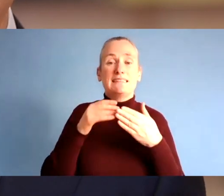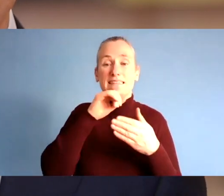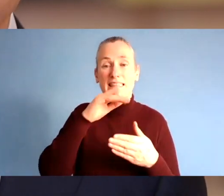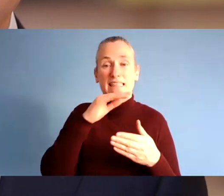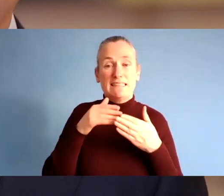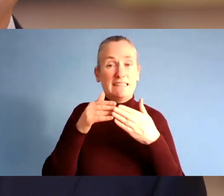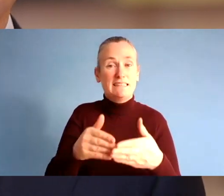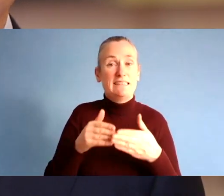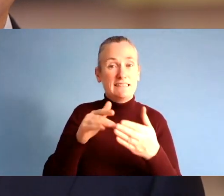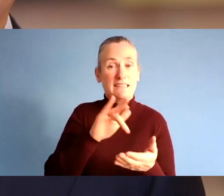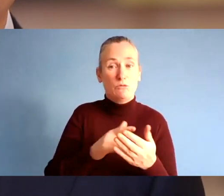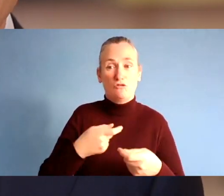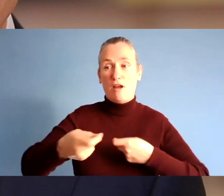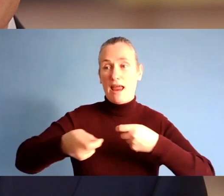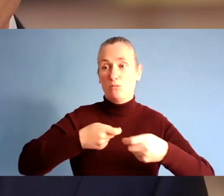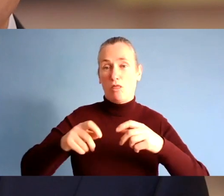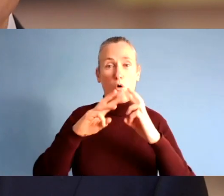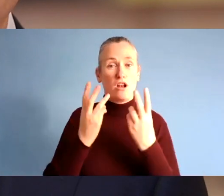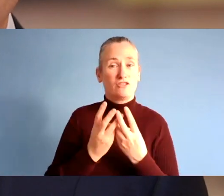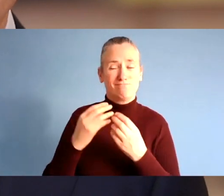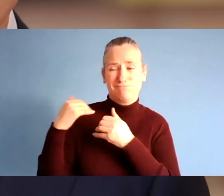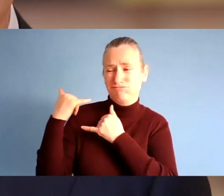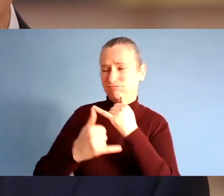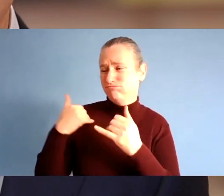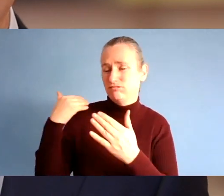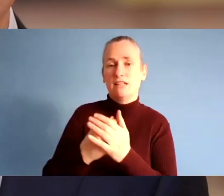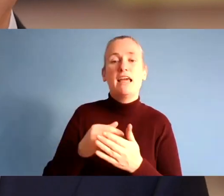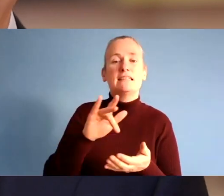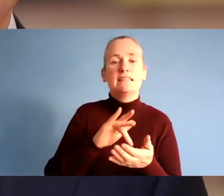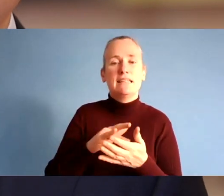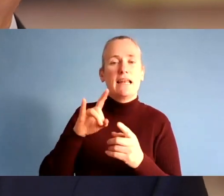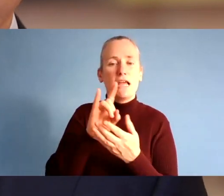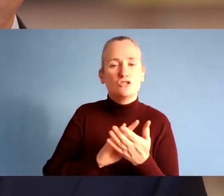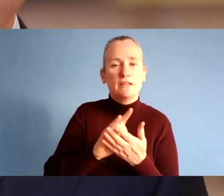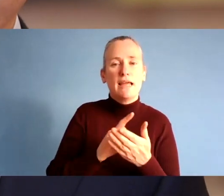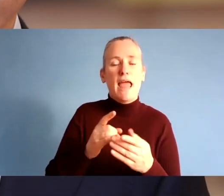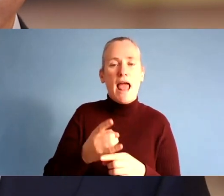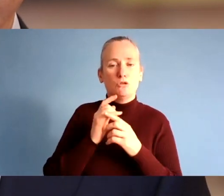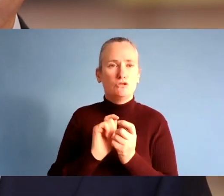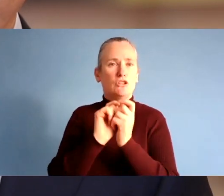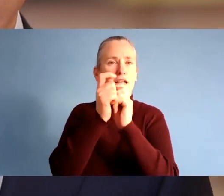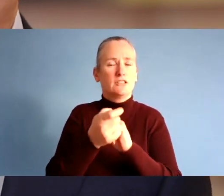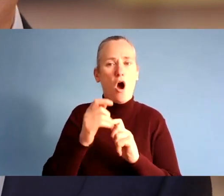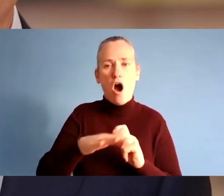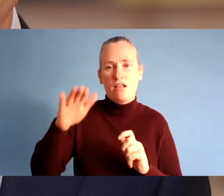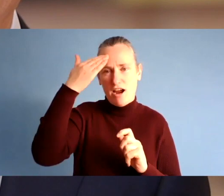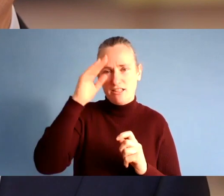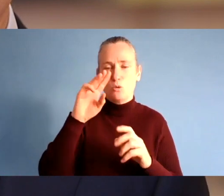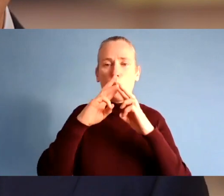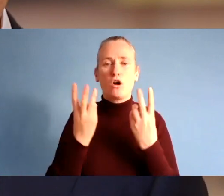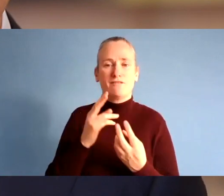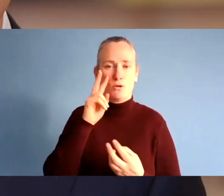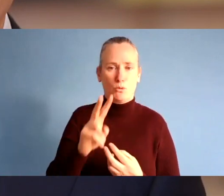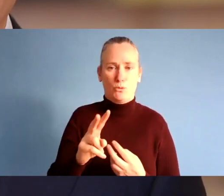with the globe for centuries. The city and its heritage has helped to shape the whole island's worldview. We Irish, out